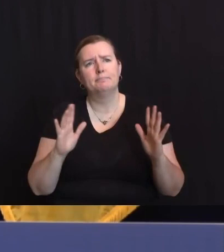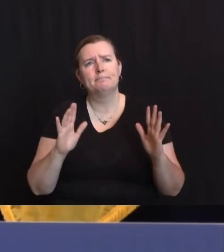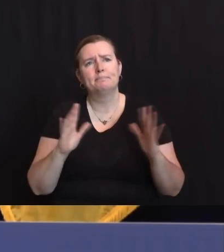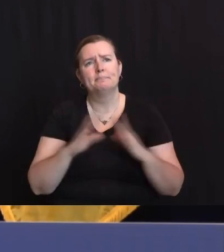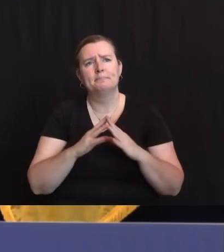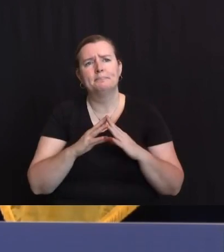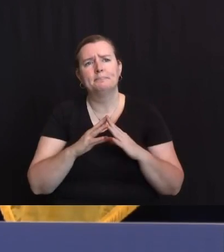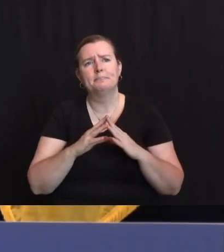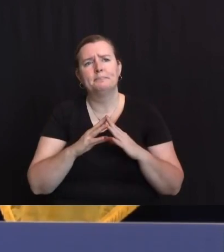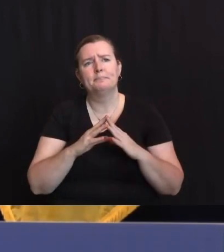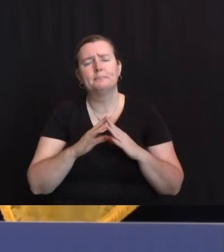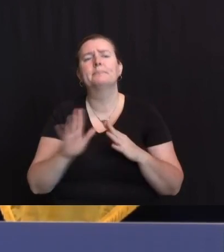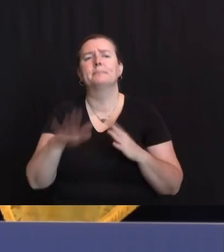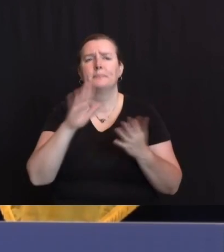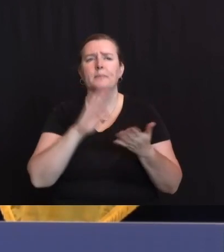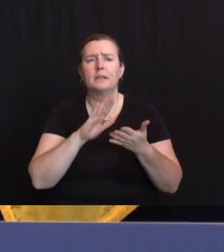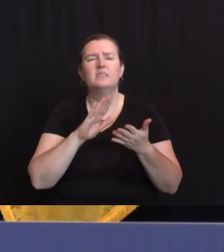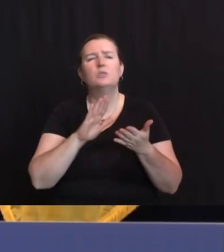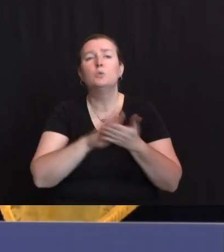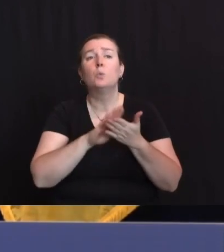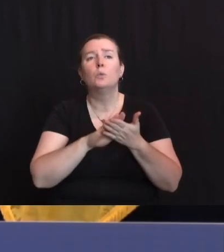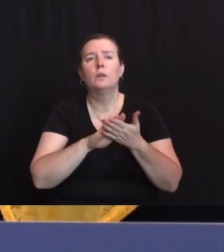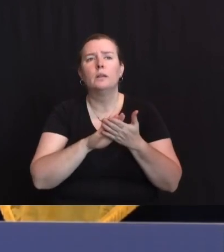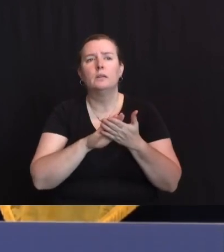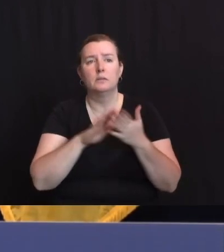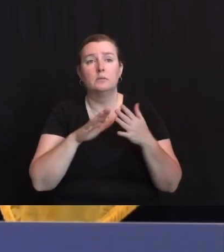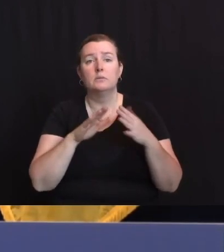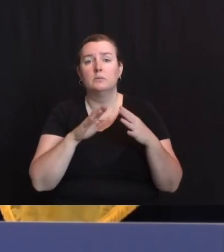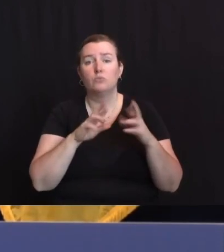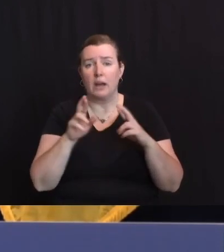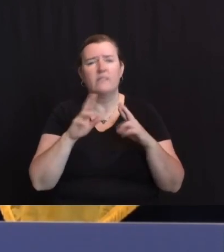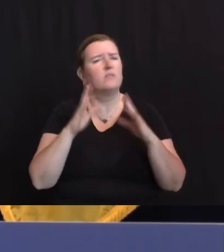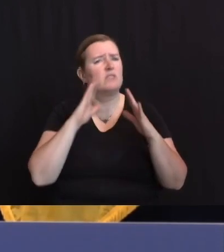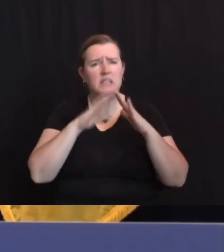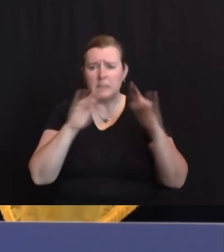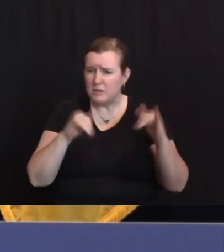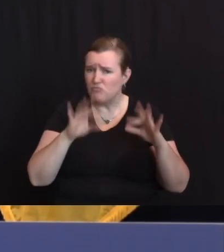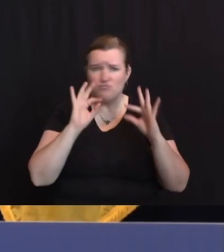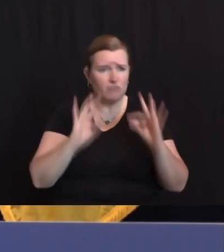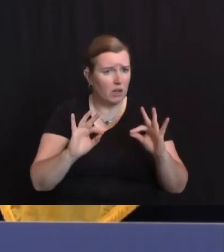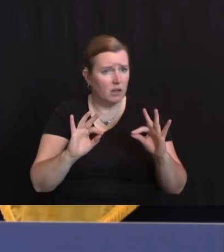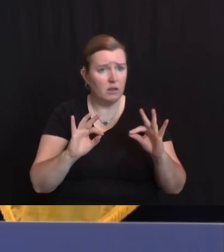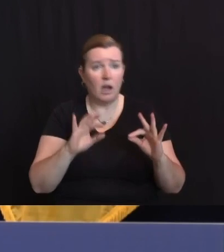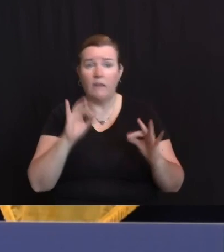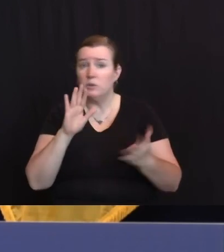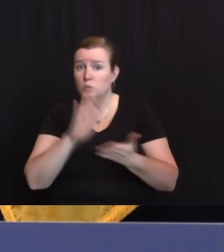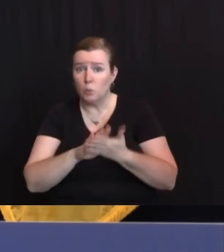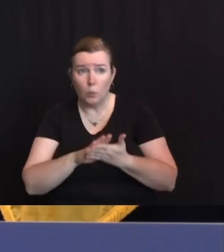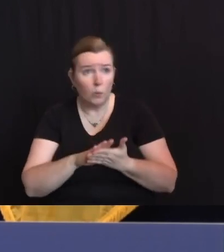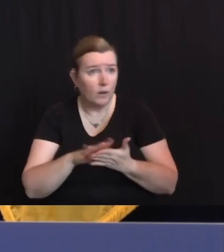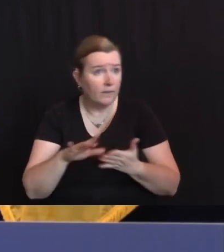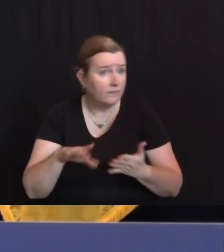when the system is working, when a school finds a case, they're following the